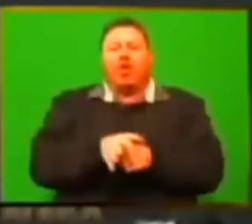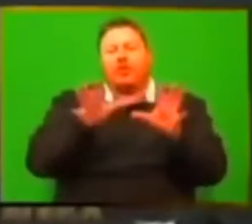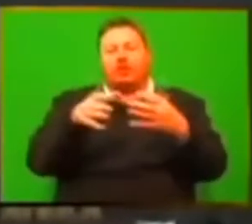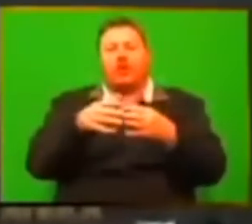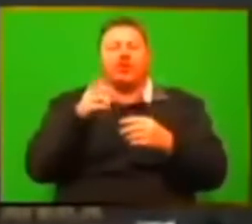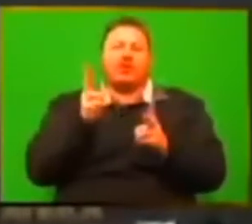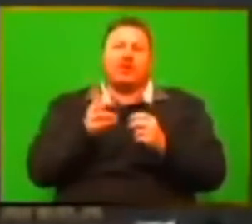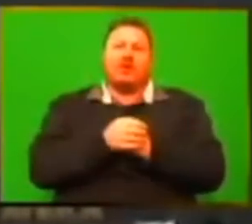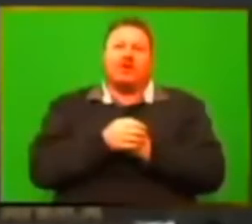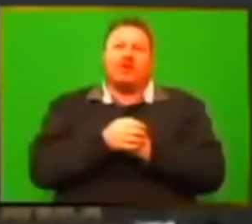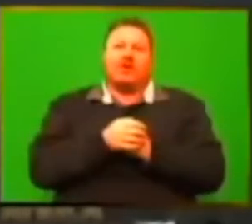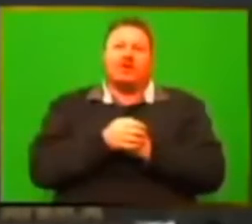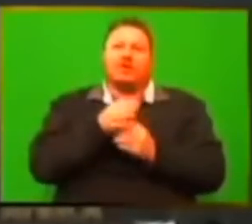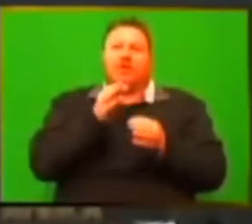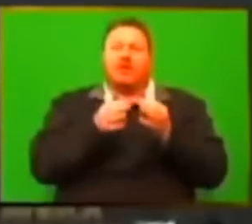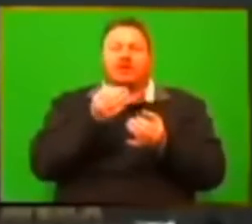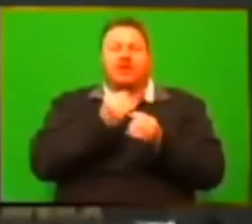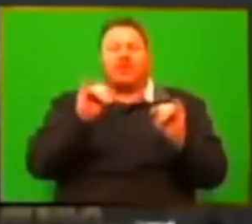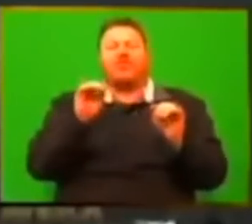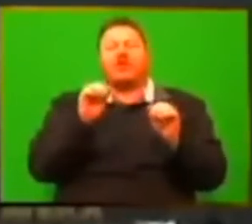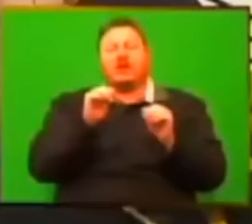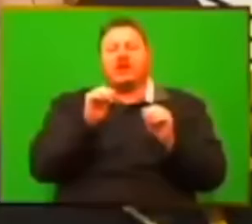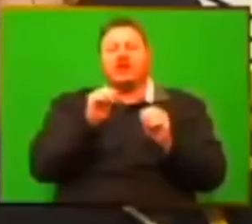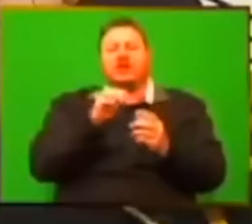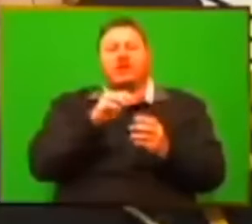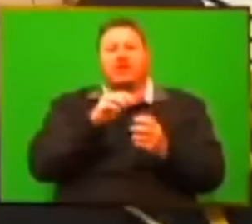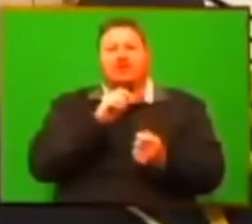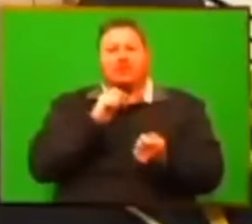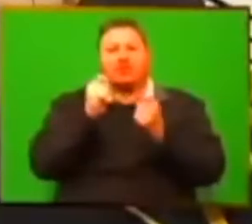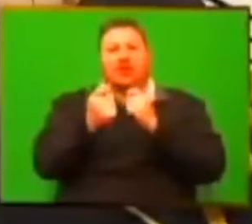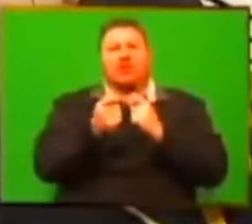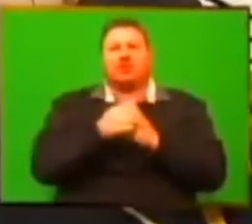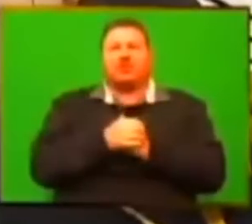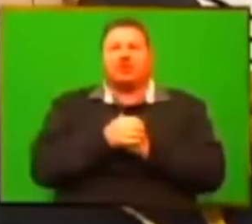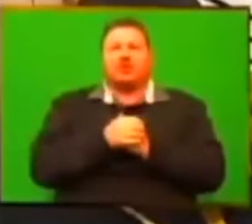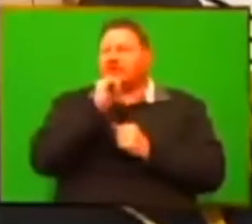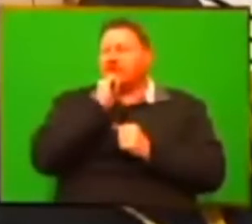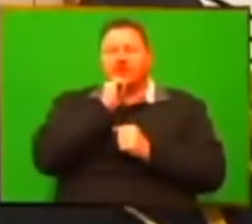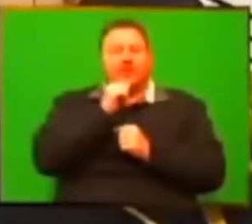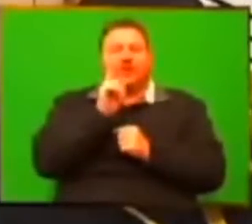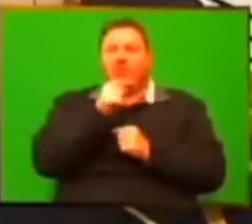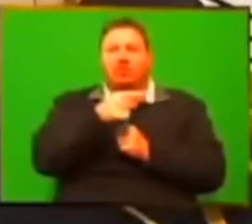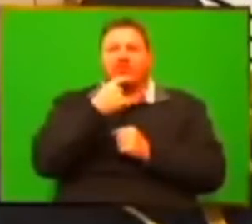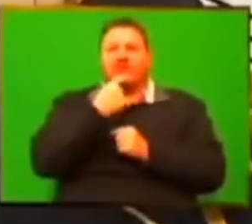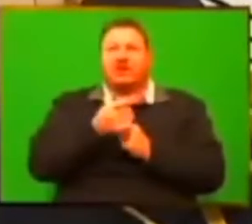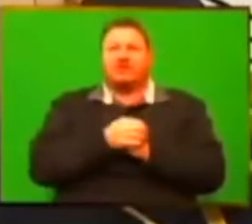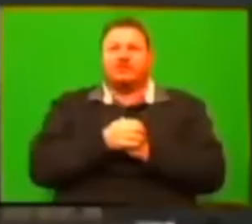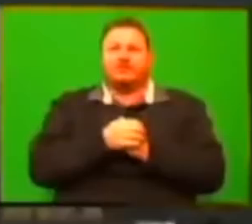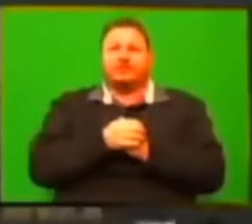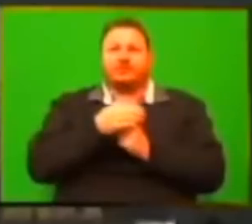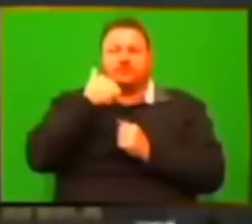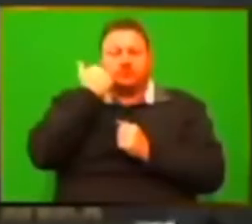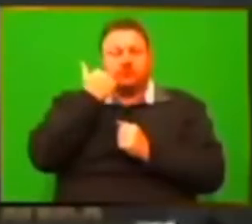and reverse the gains of the political freedom attained in 1994. It doesn't matter what you say, but we want